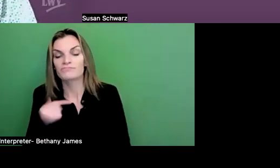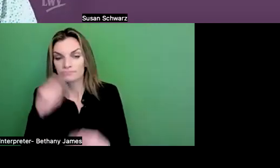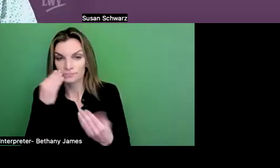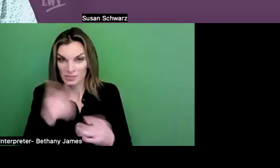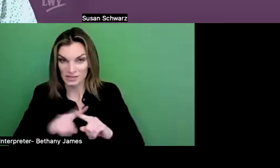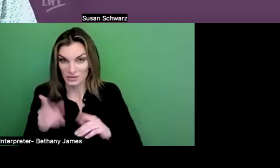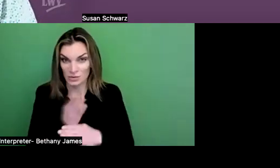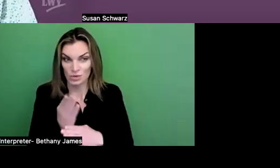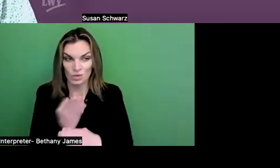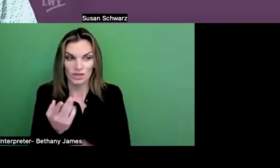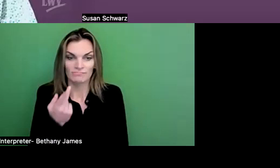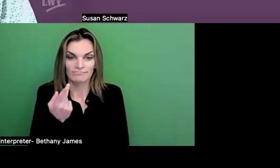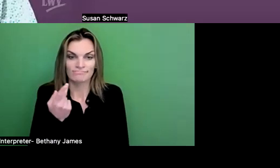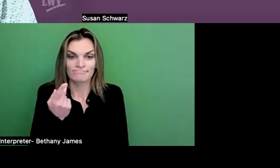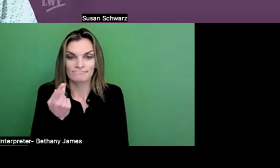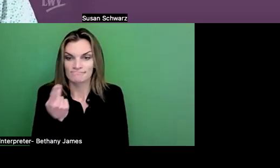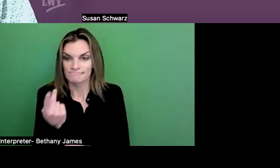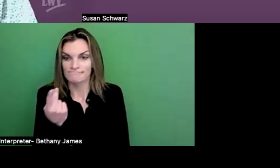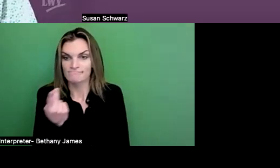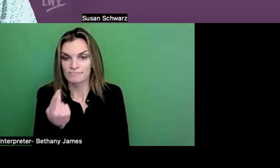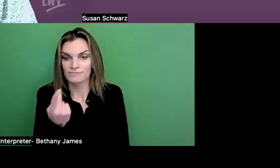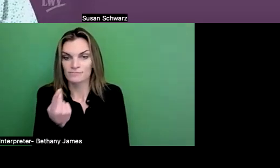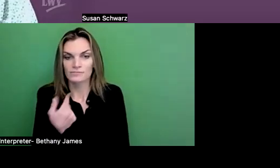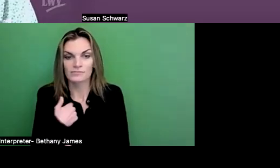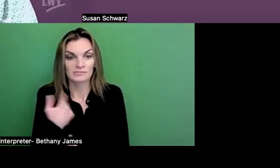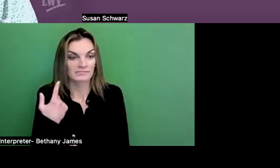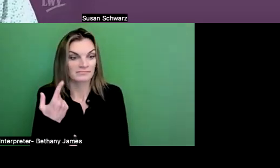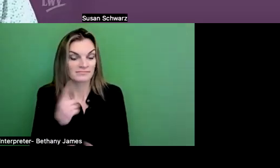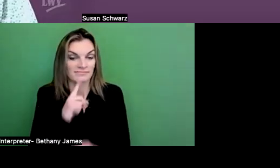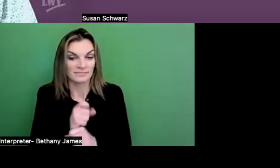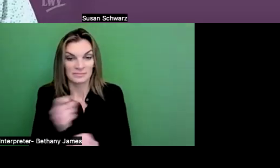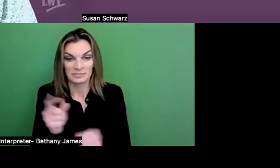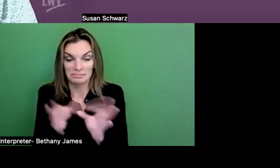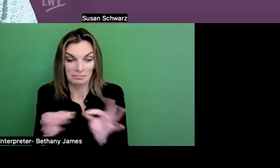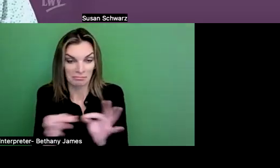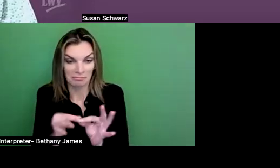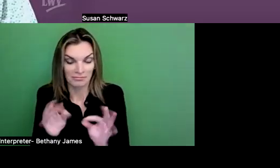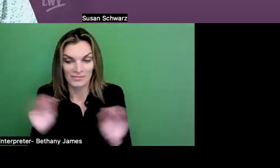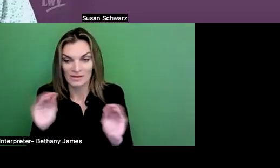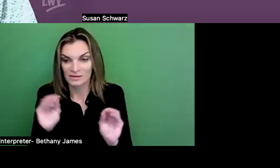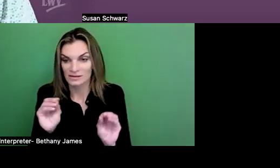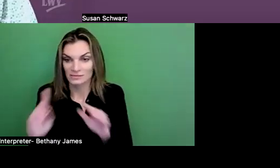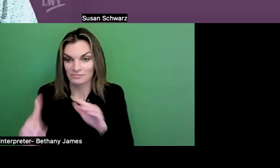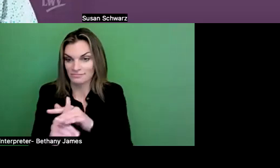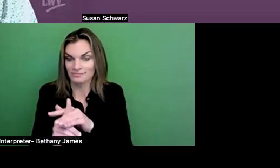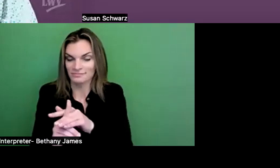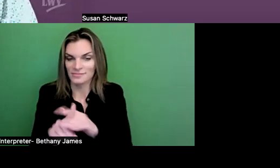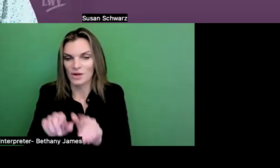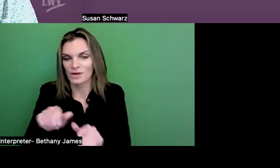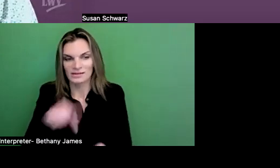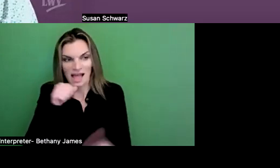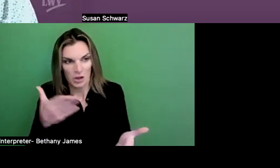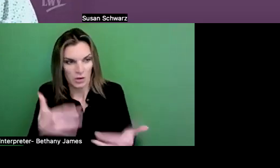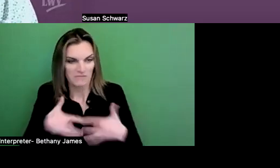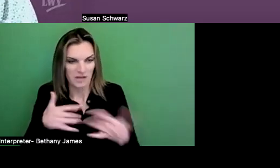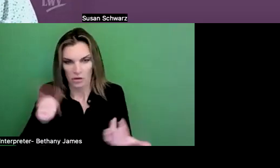Curian and I, since I have not heard him speak about any topic, or he hasn't appeared at this event.